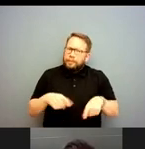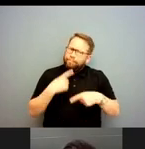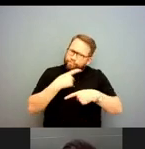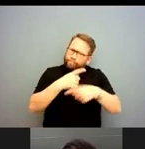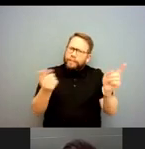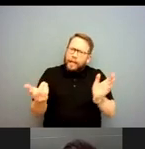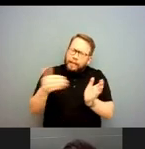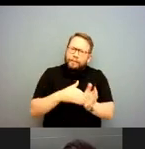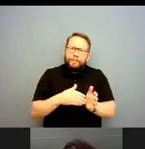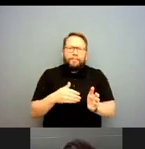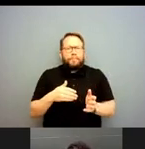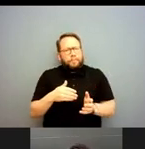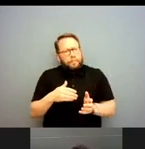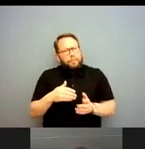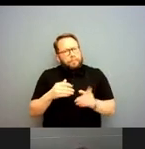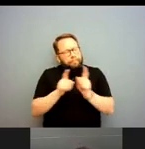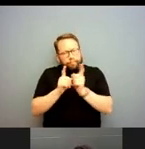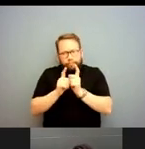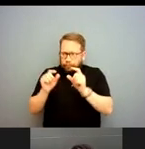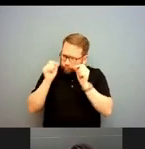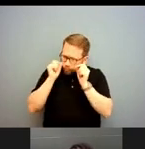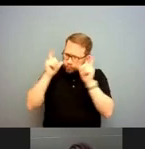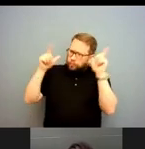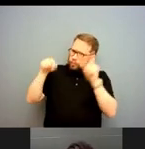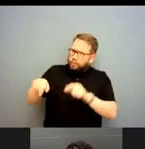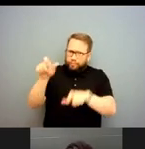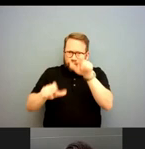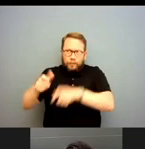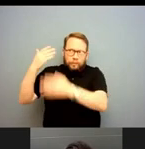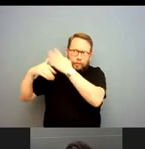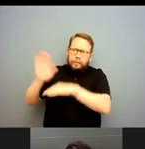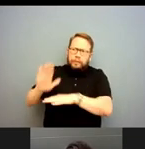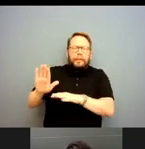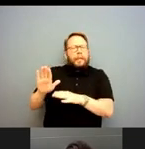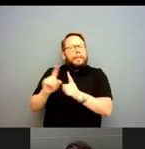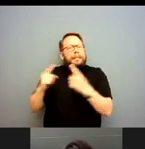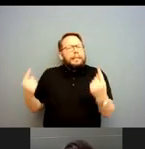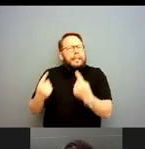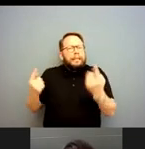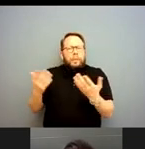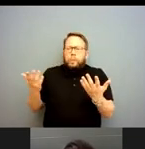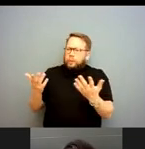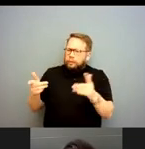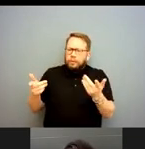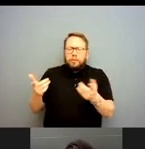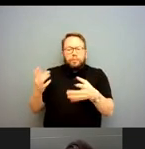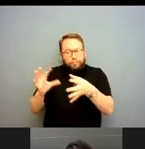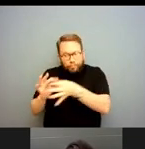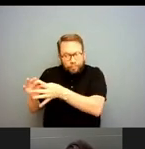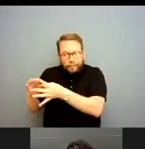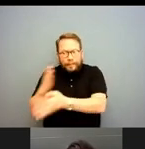with disabilities. It urges states to continue improving their social and economic